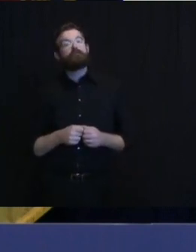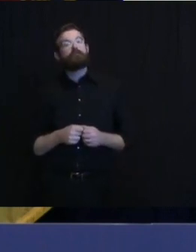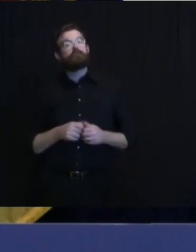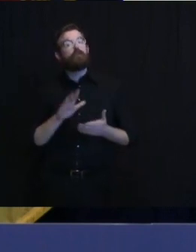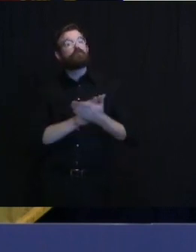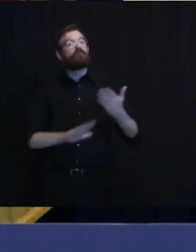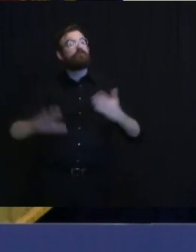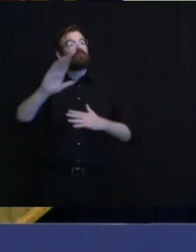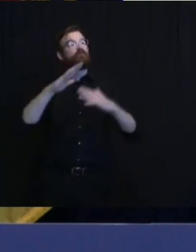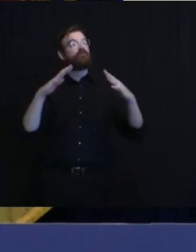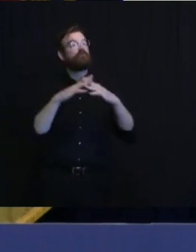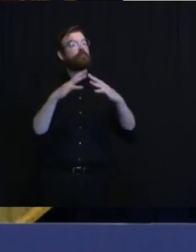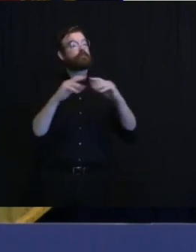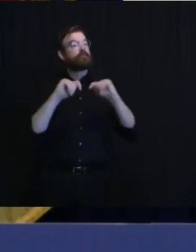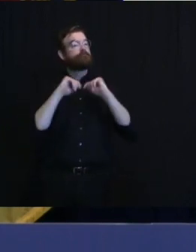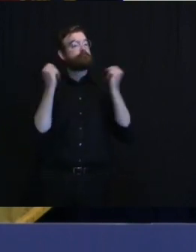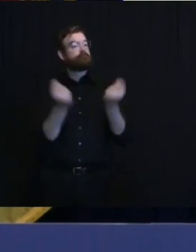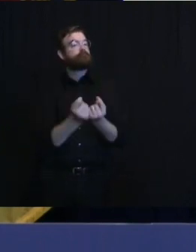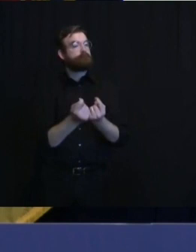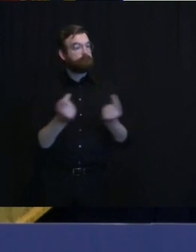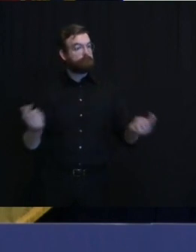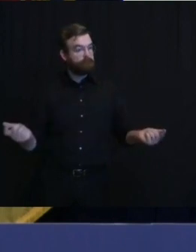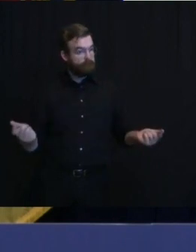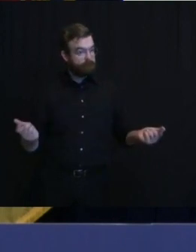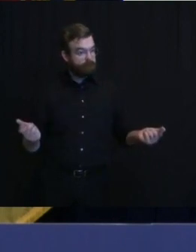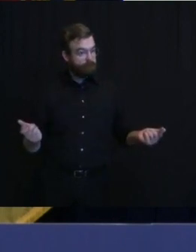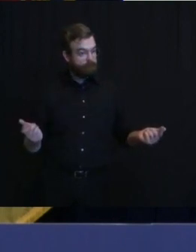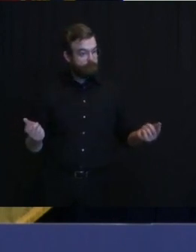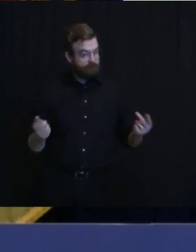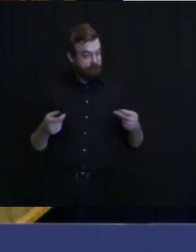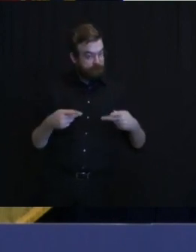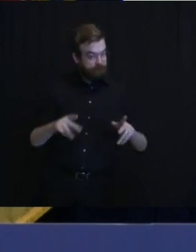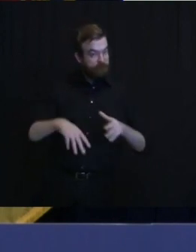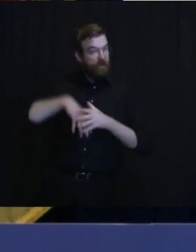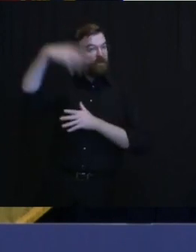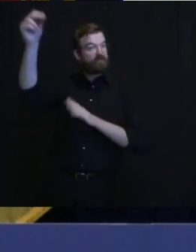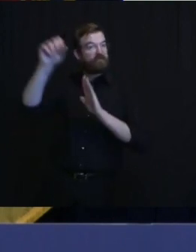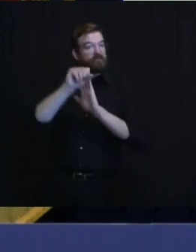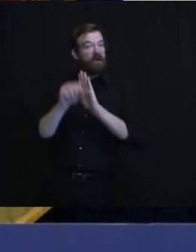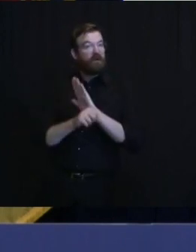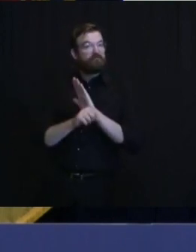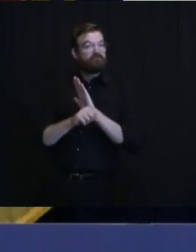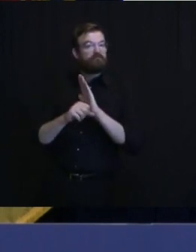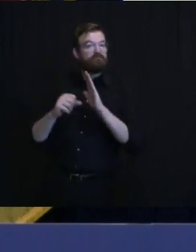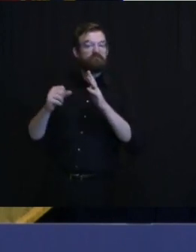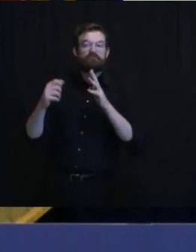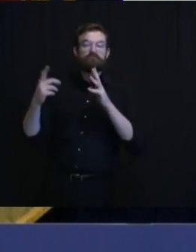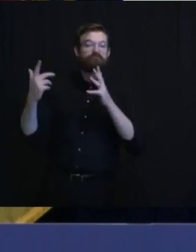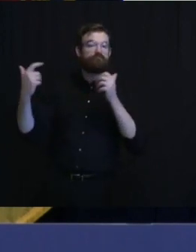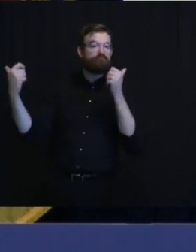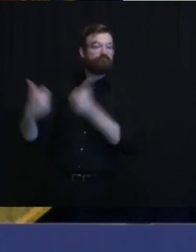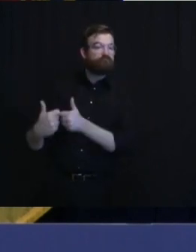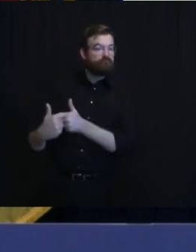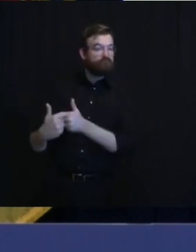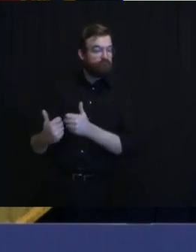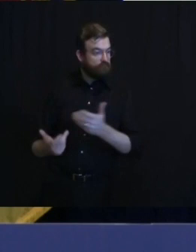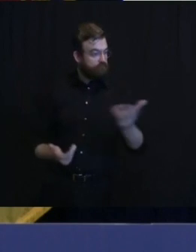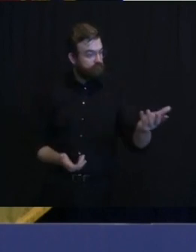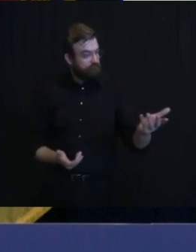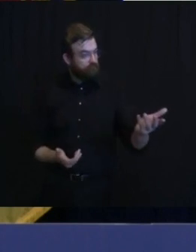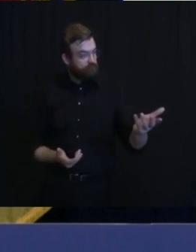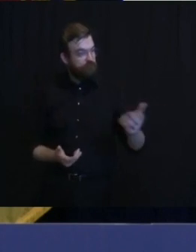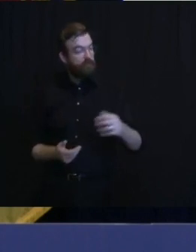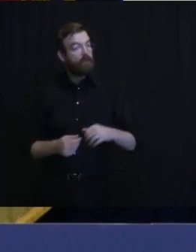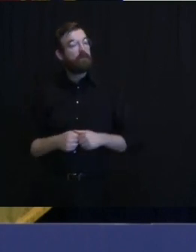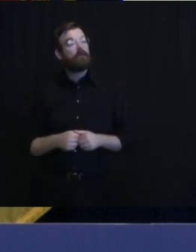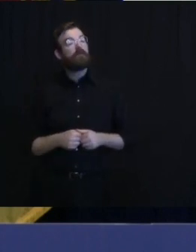testing plan? And one question from Dan Munoz. You mentioned the explosion of cases in other states putting a strain on New Jersey's testing, and